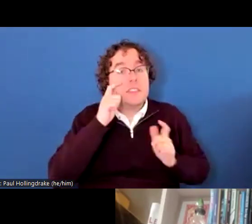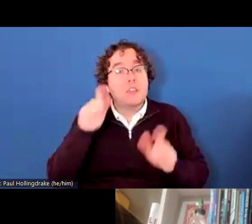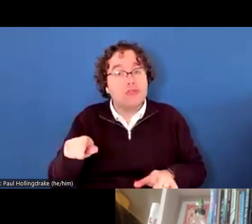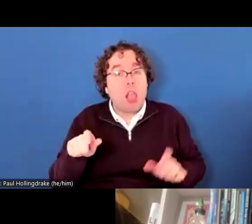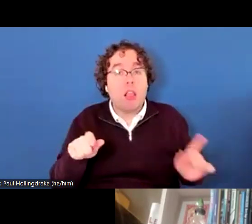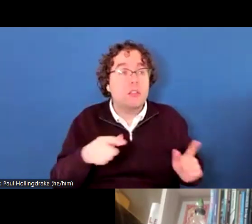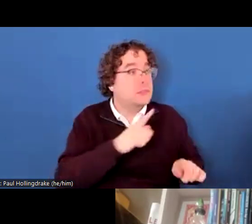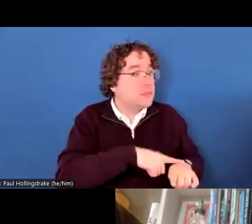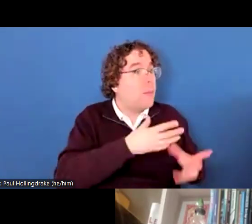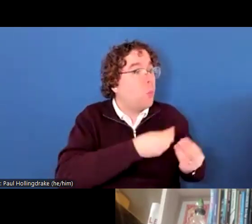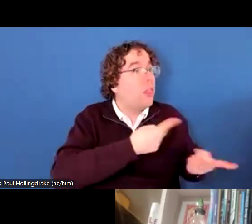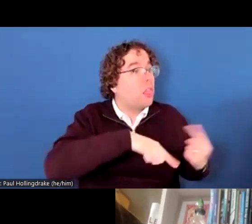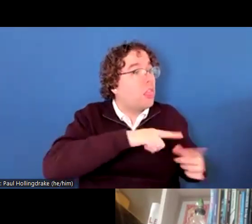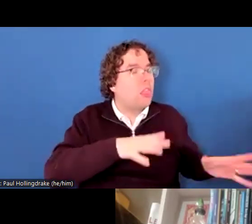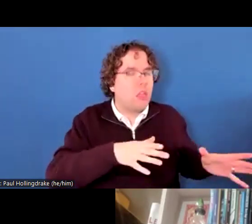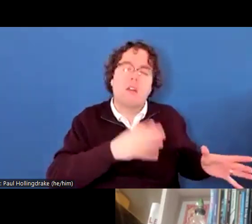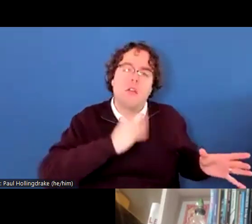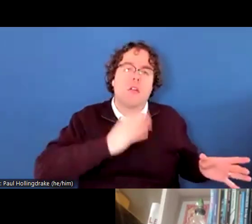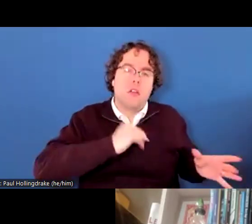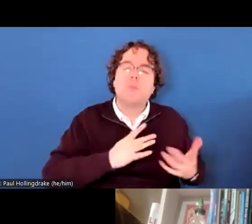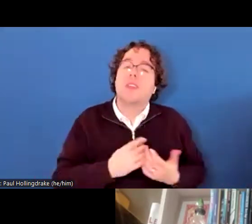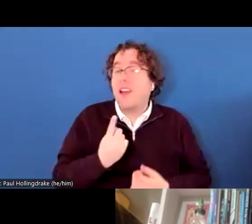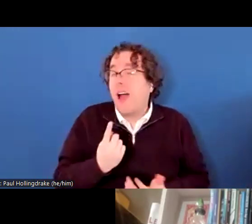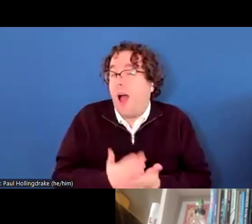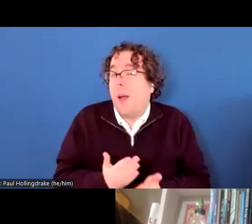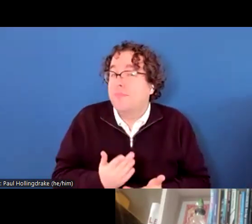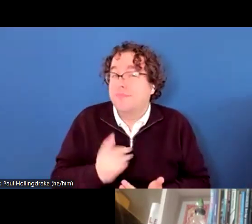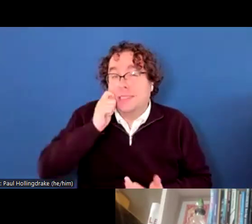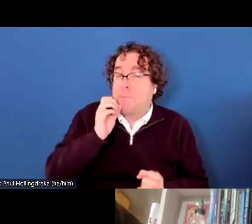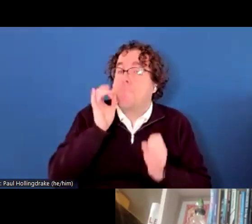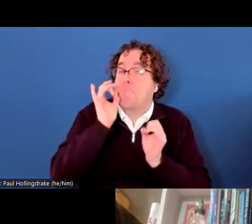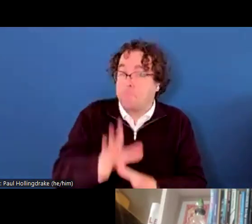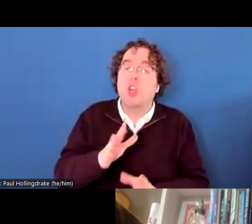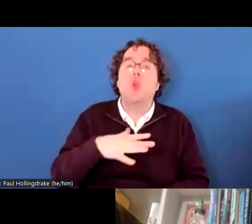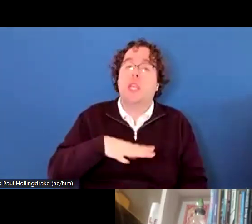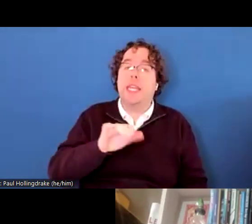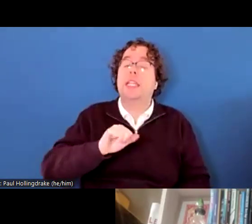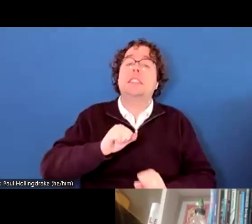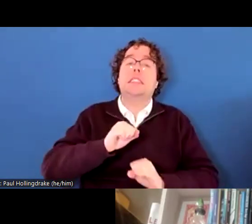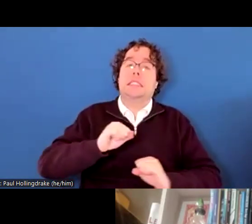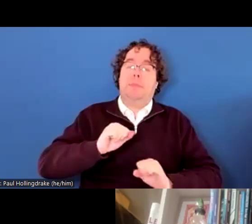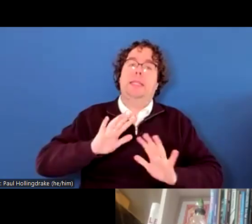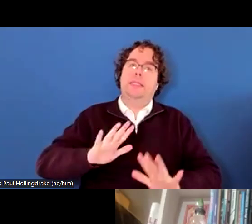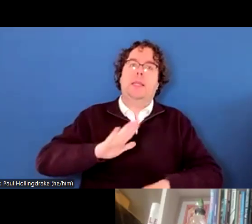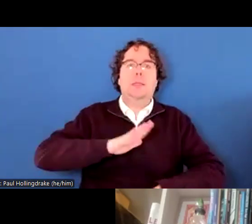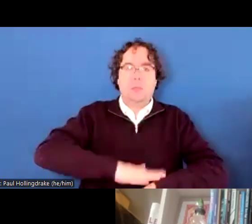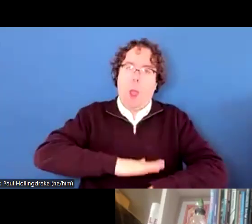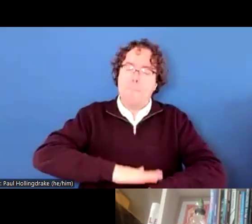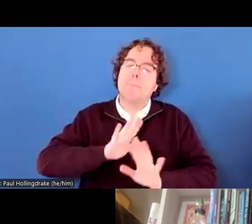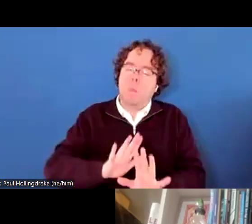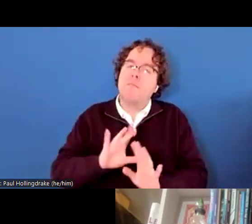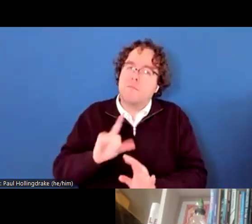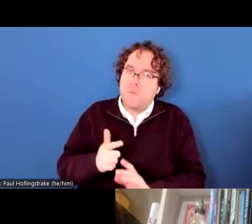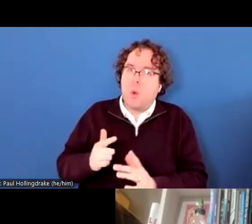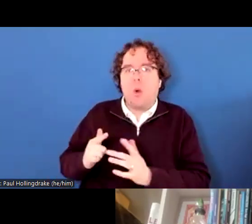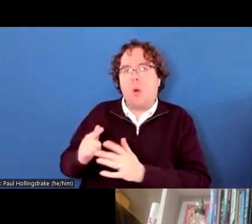I would say um, is that you need space and you need to be able to create the space for the fellowship to be of